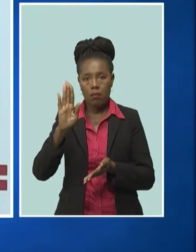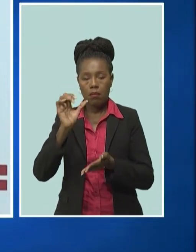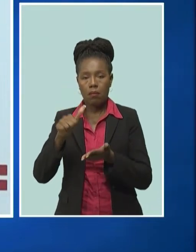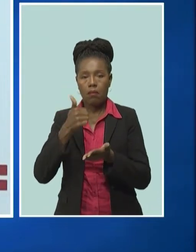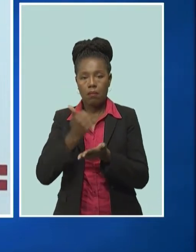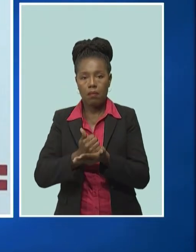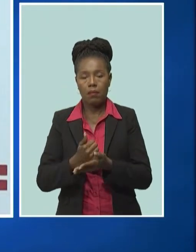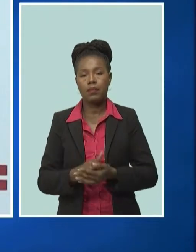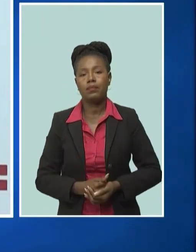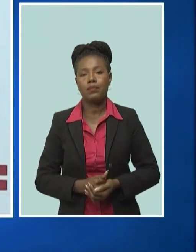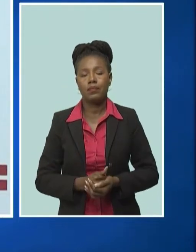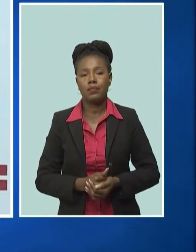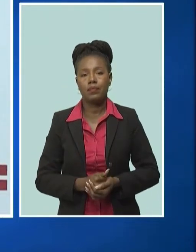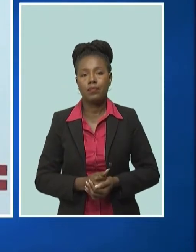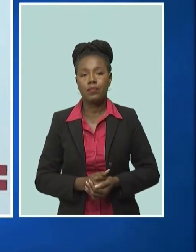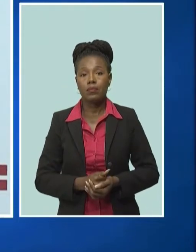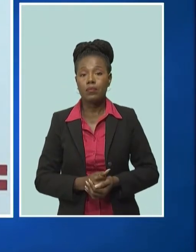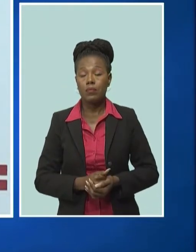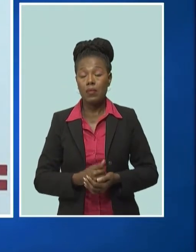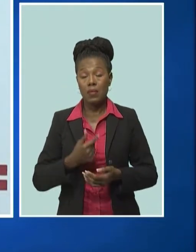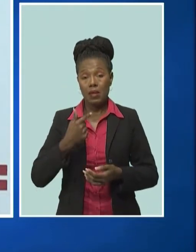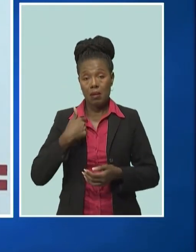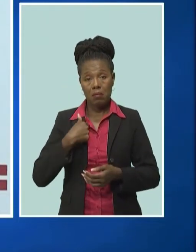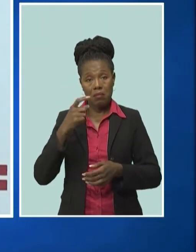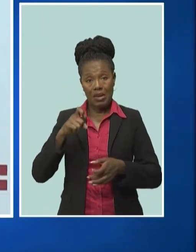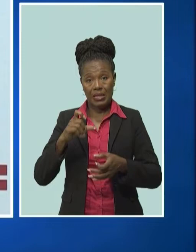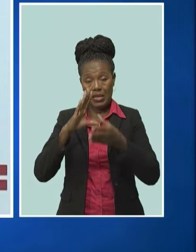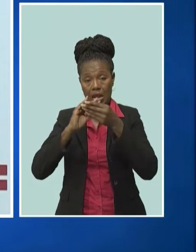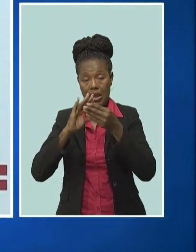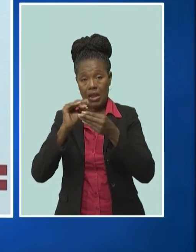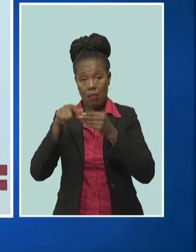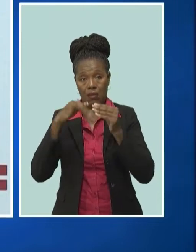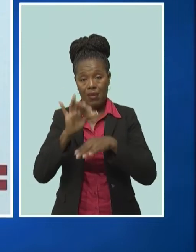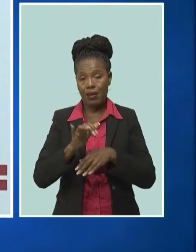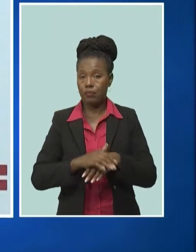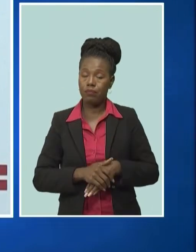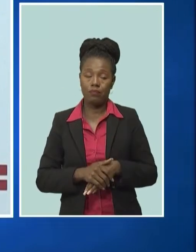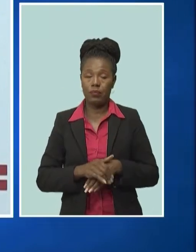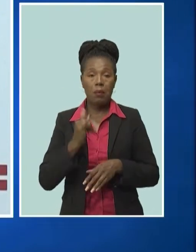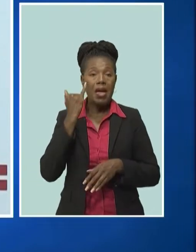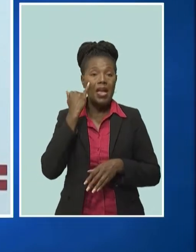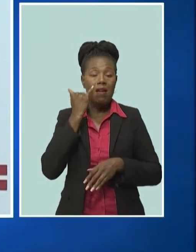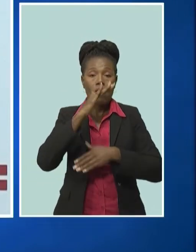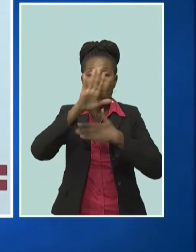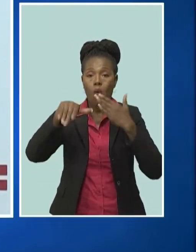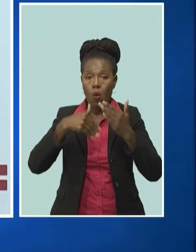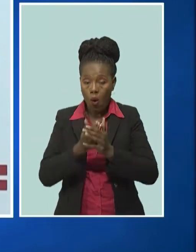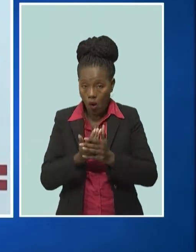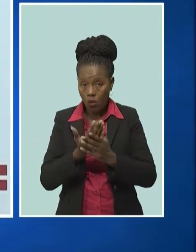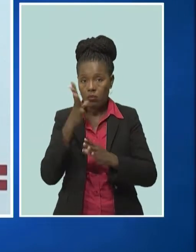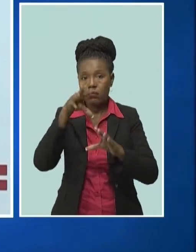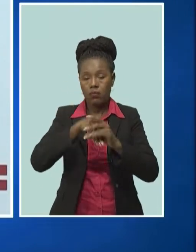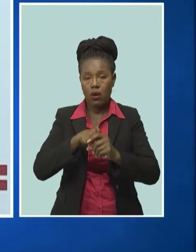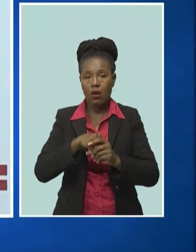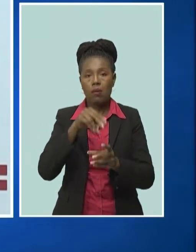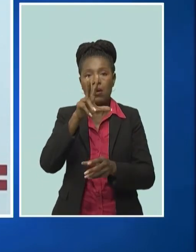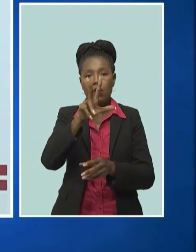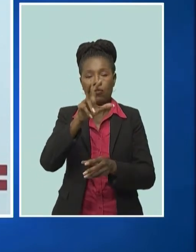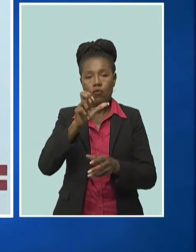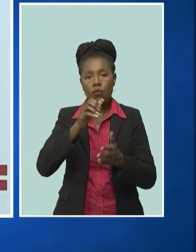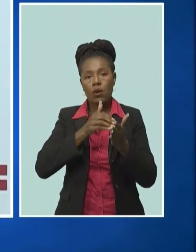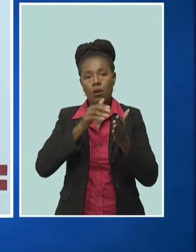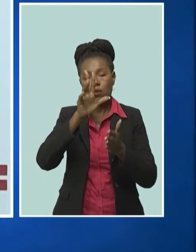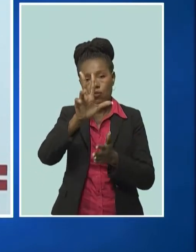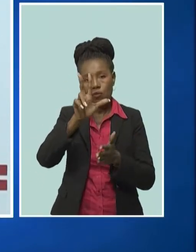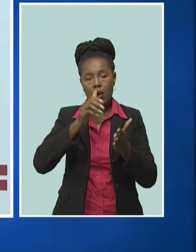this place to get into that. But if all were to sign on, it would be a $3 billion